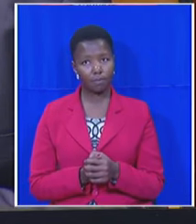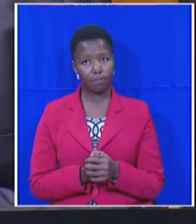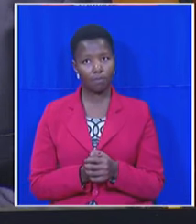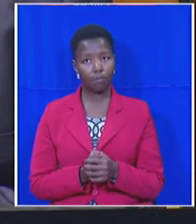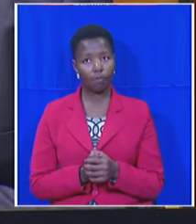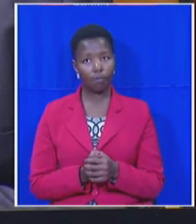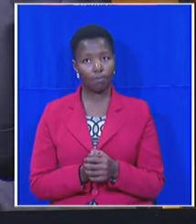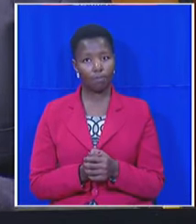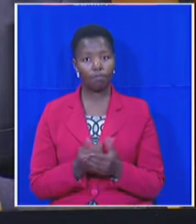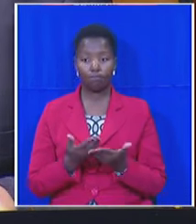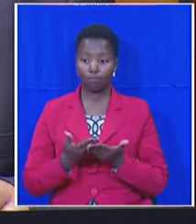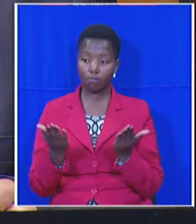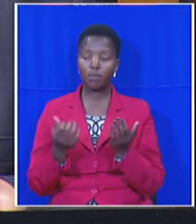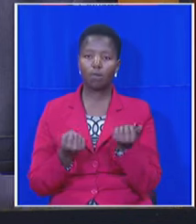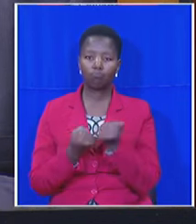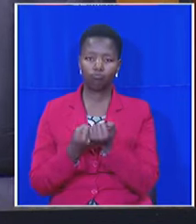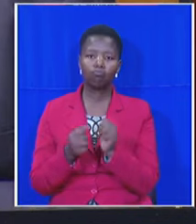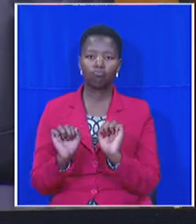The vote is therefore agreed to.